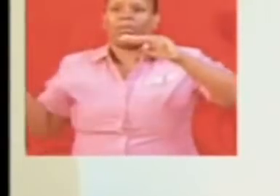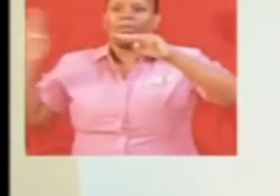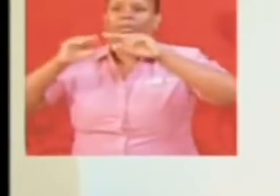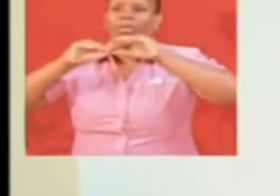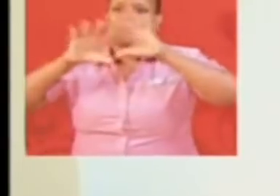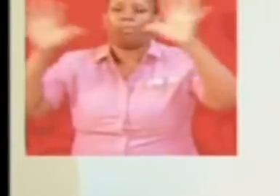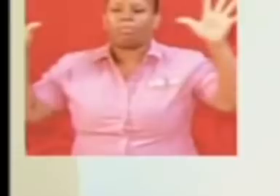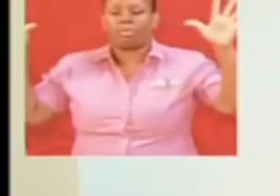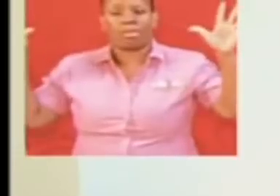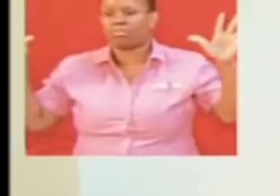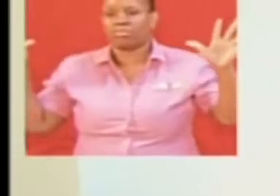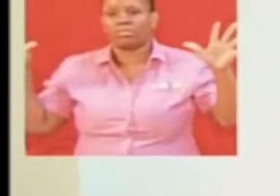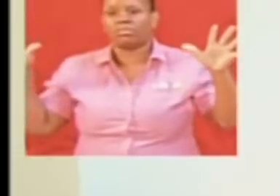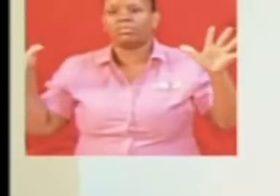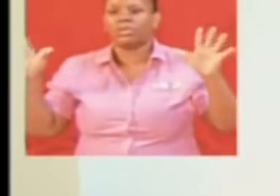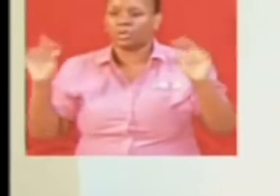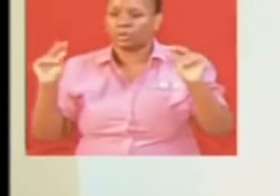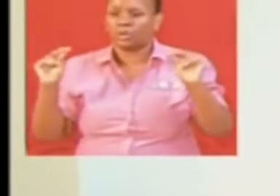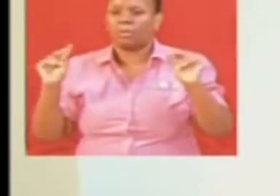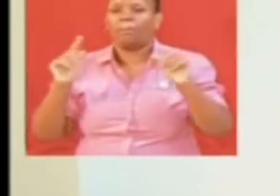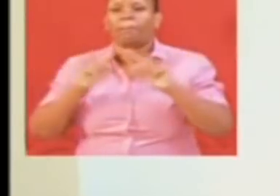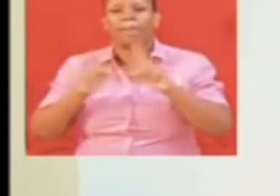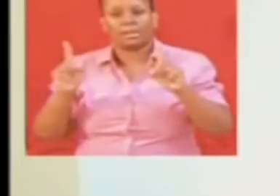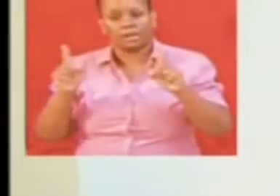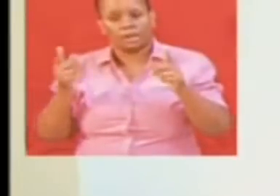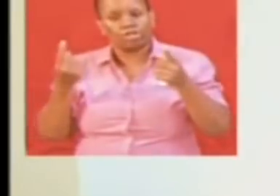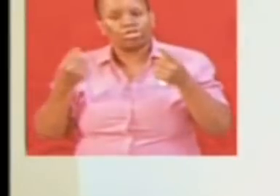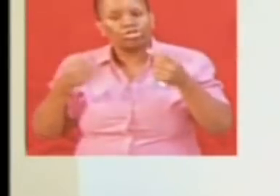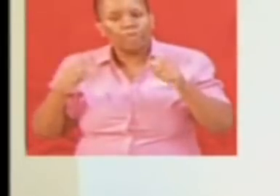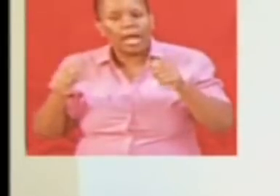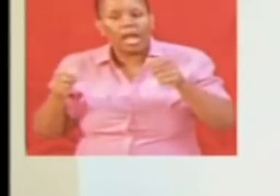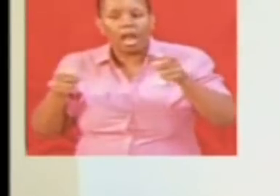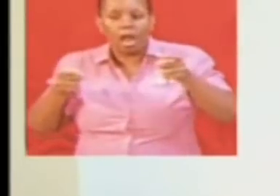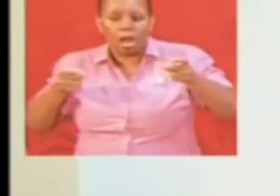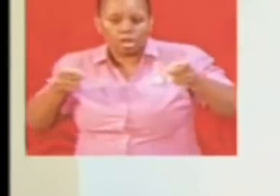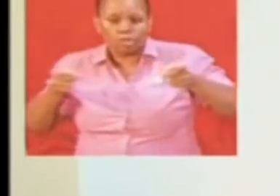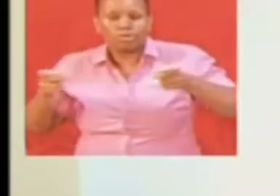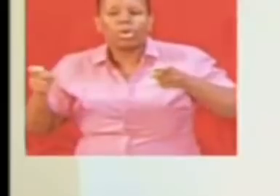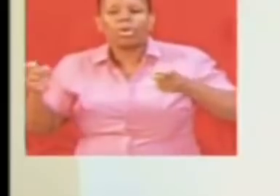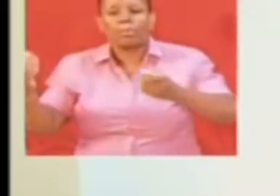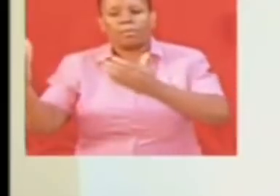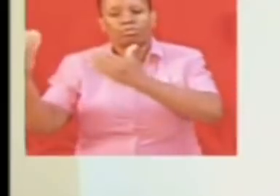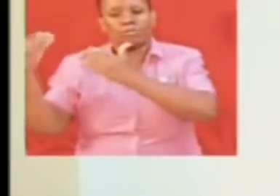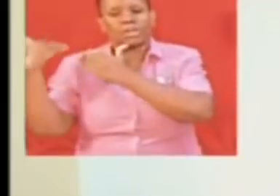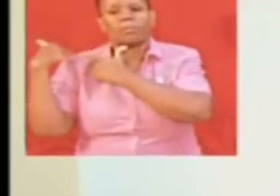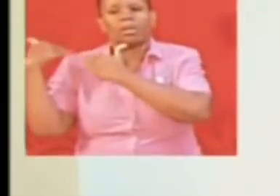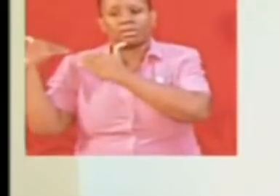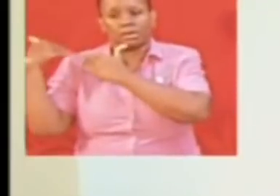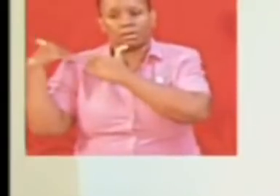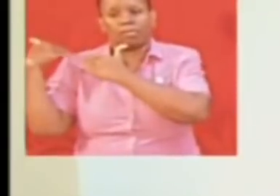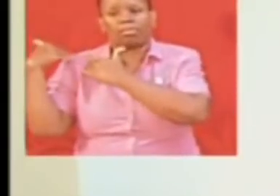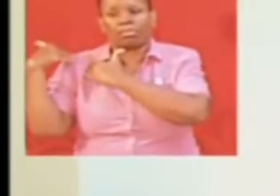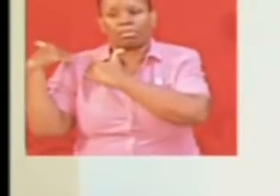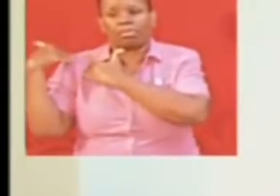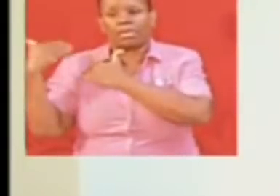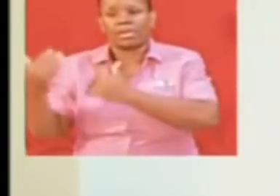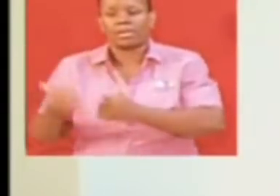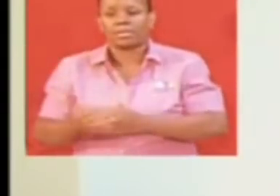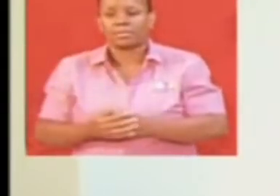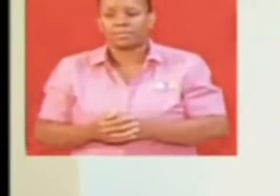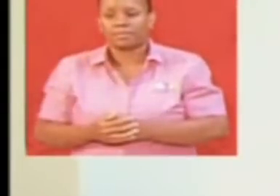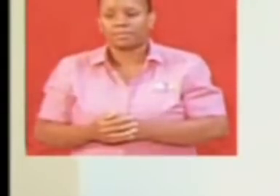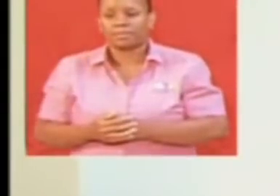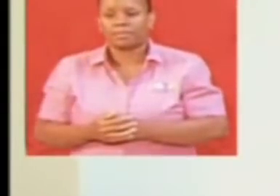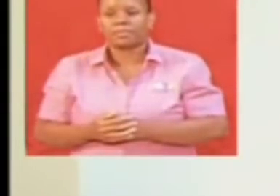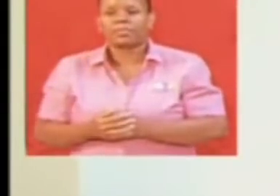whether we are seeing patterns between the male and the female and who is more susceptible. I just want to remind the population that